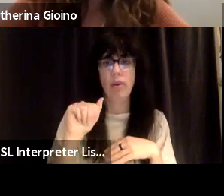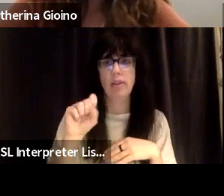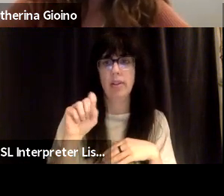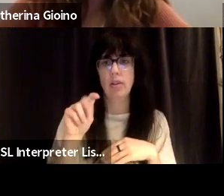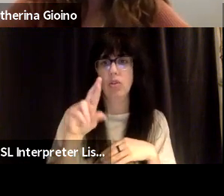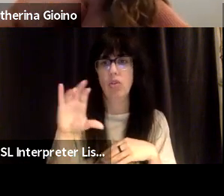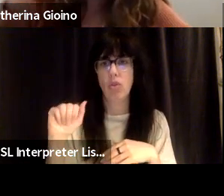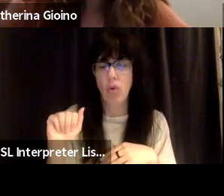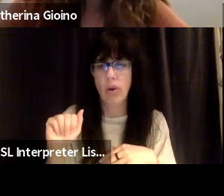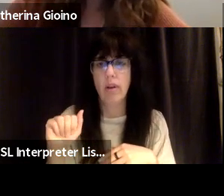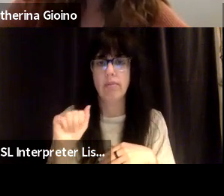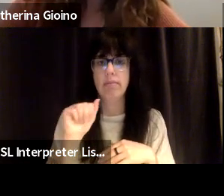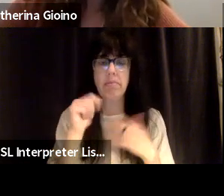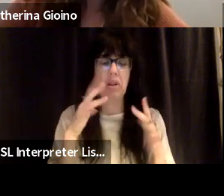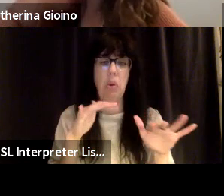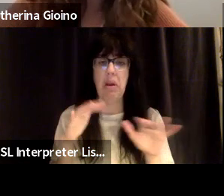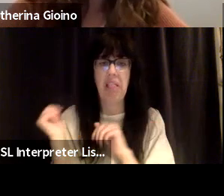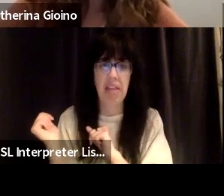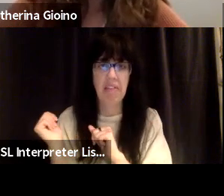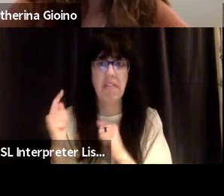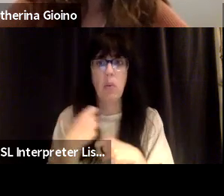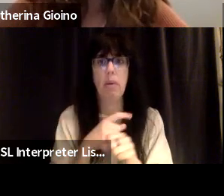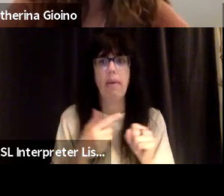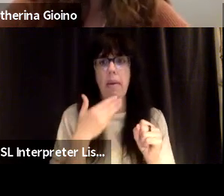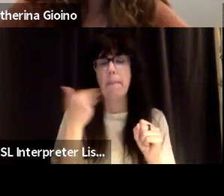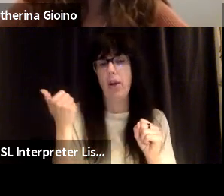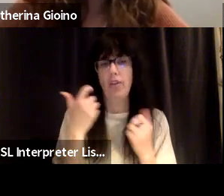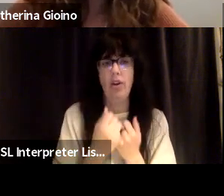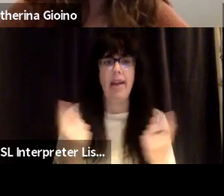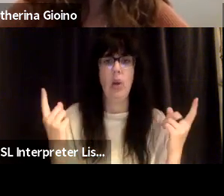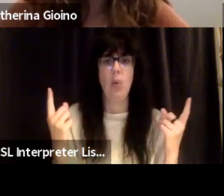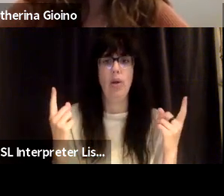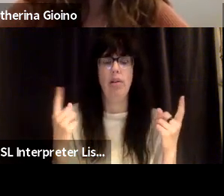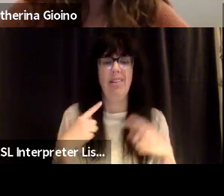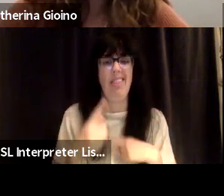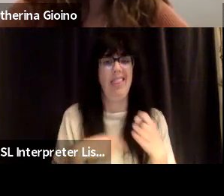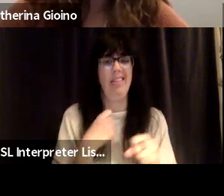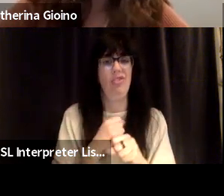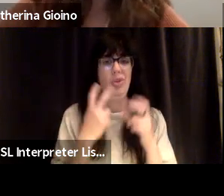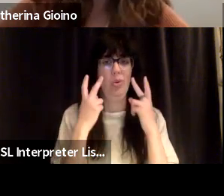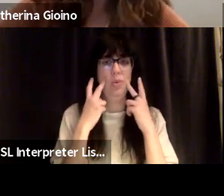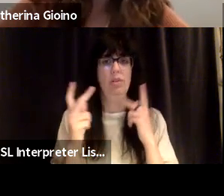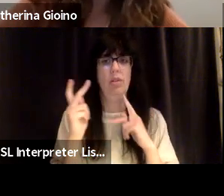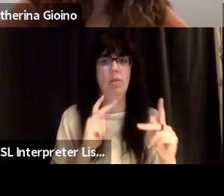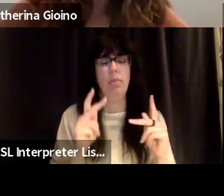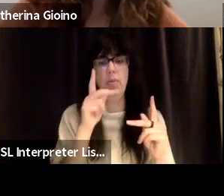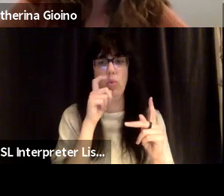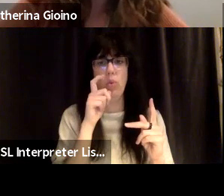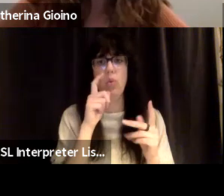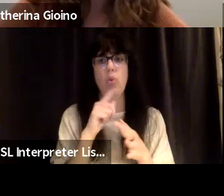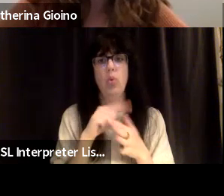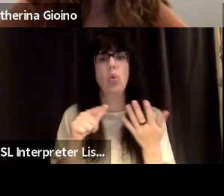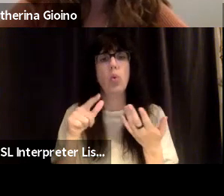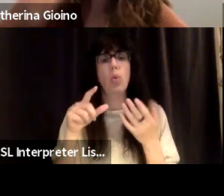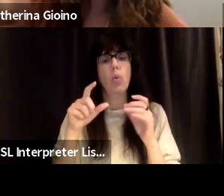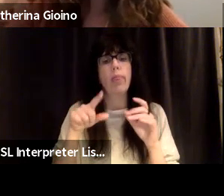intentions of leaving anytime soon, so I want to make it better for anyone else. This year alone, we saw people who are privileged enough to work from home, so